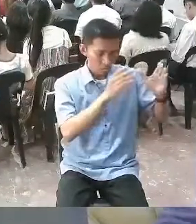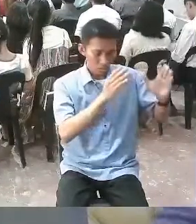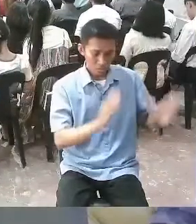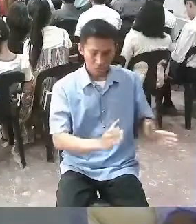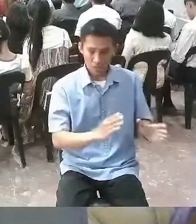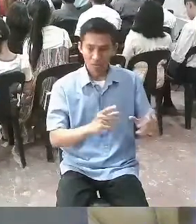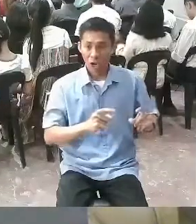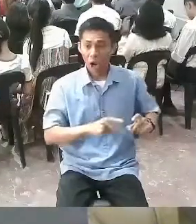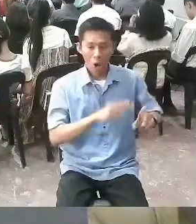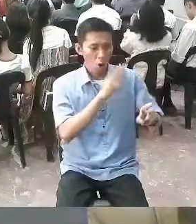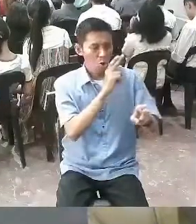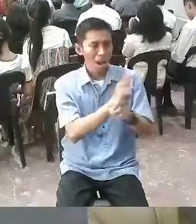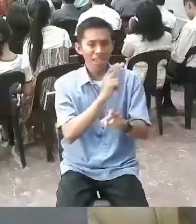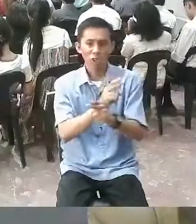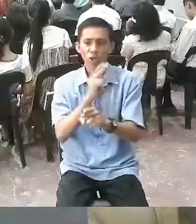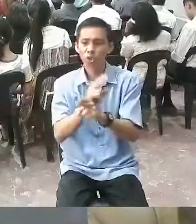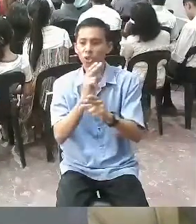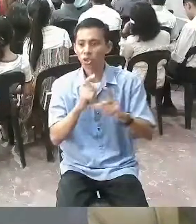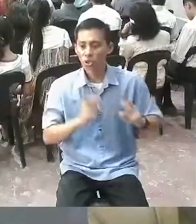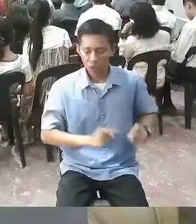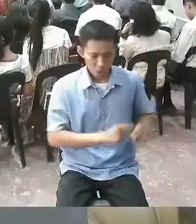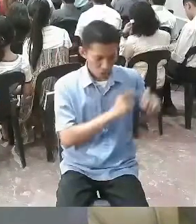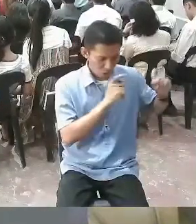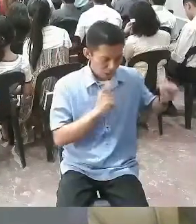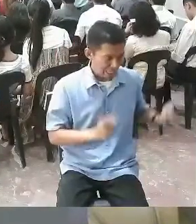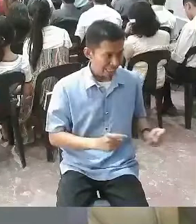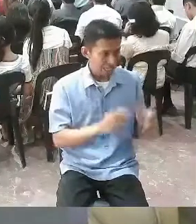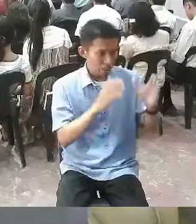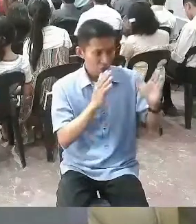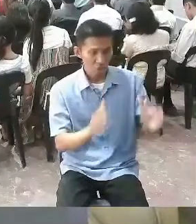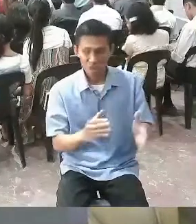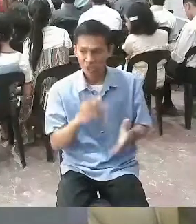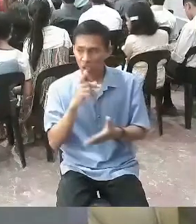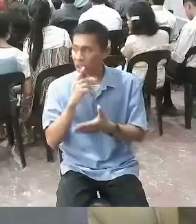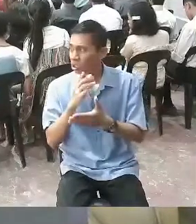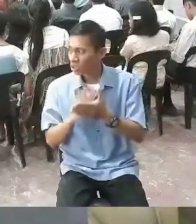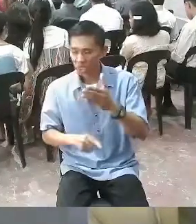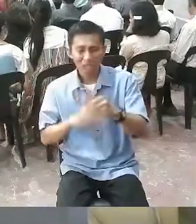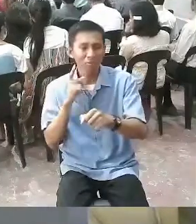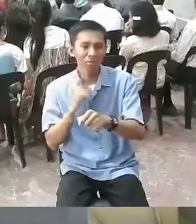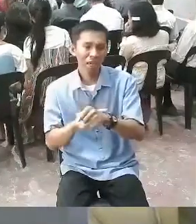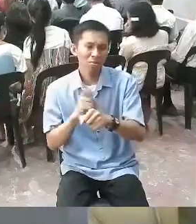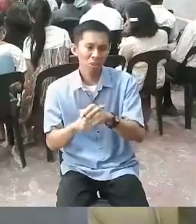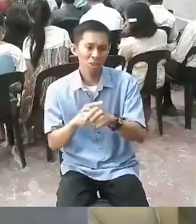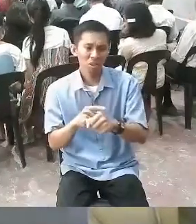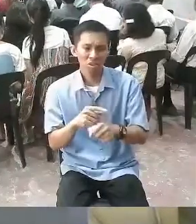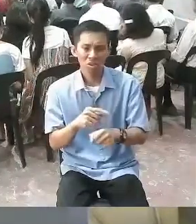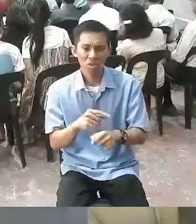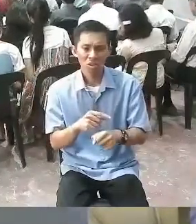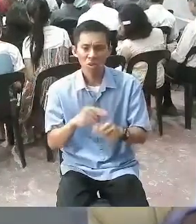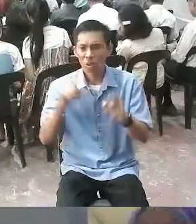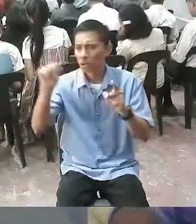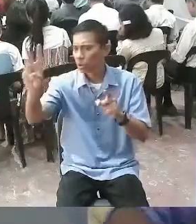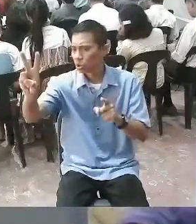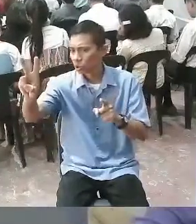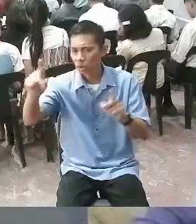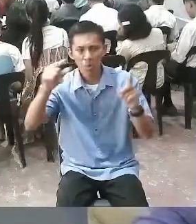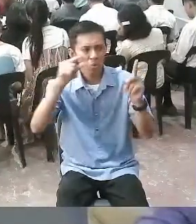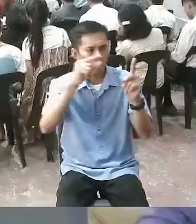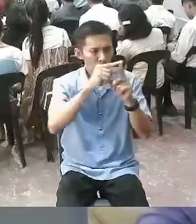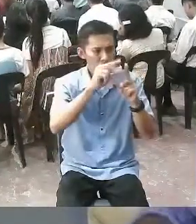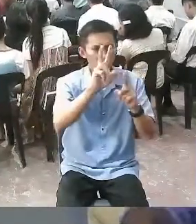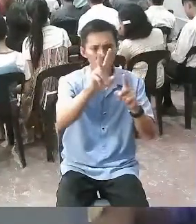Righteous sinners. Now, sometimes we don't put those two words together.